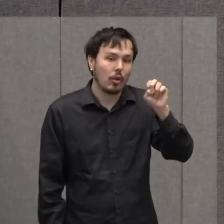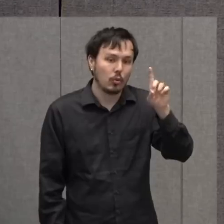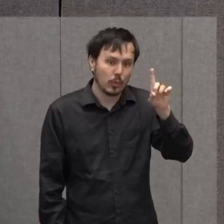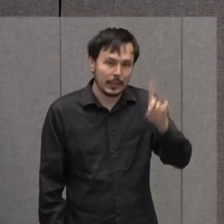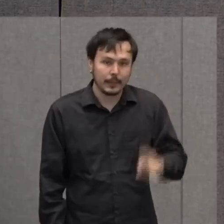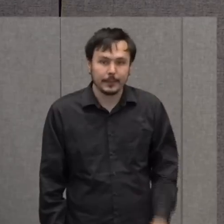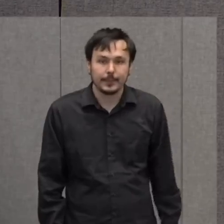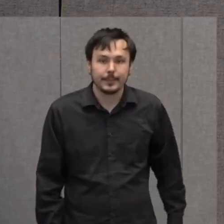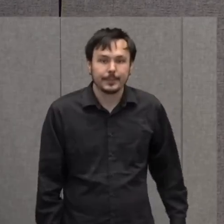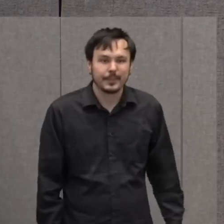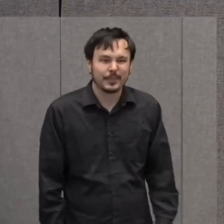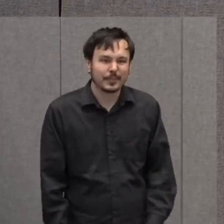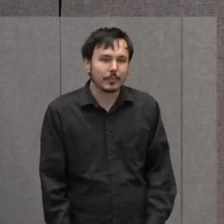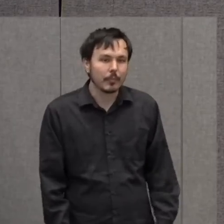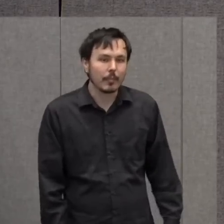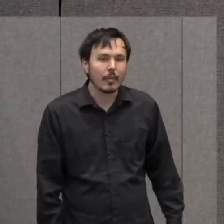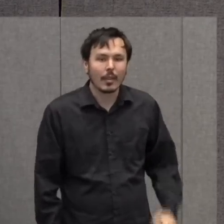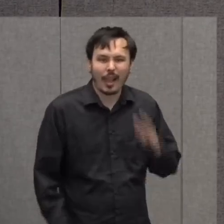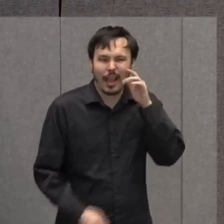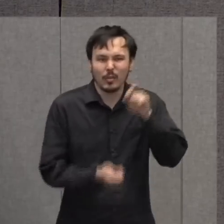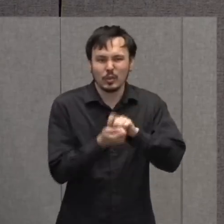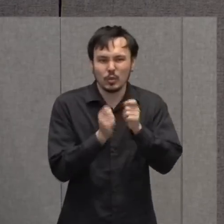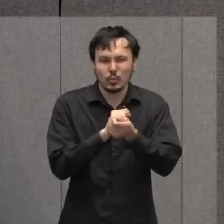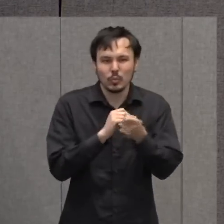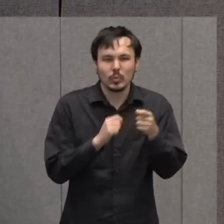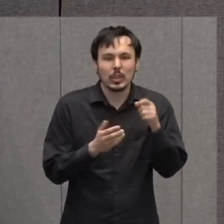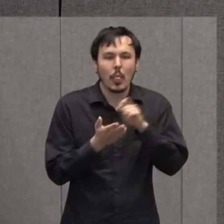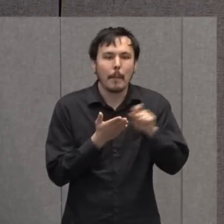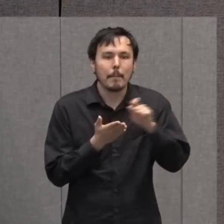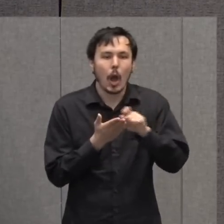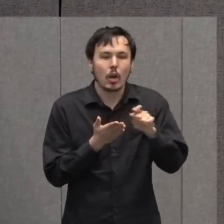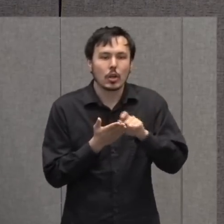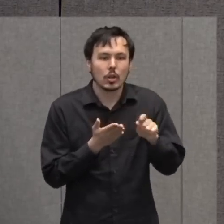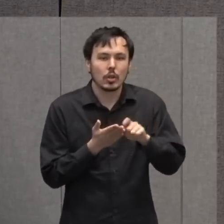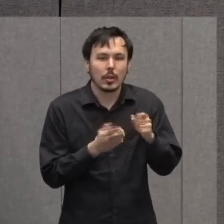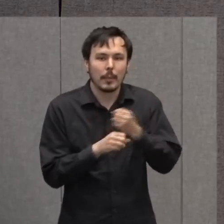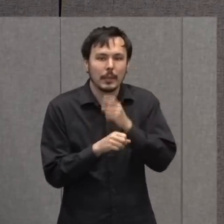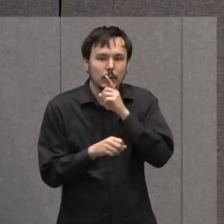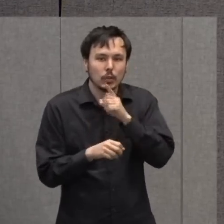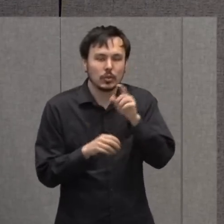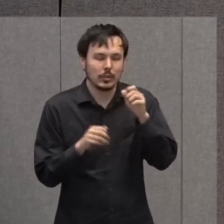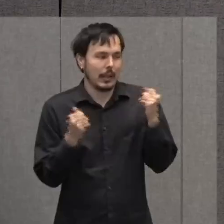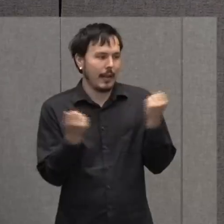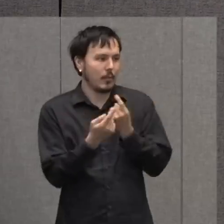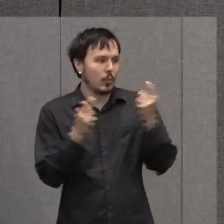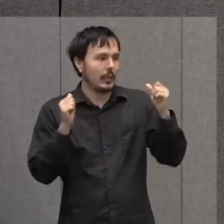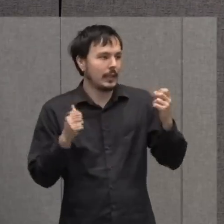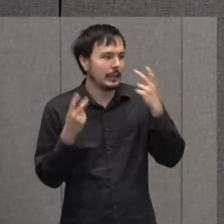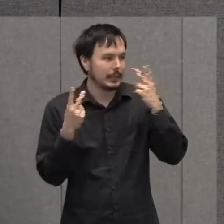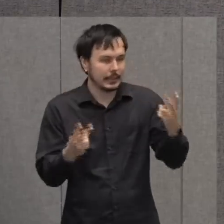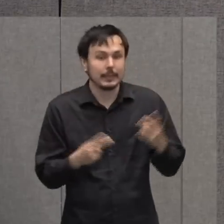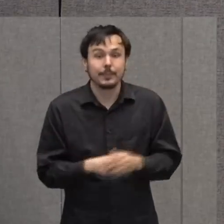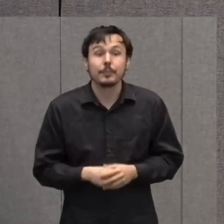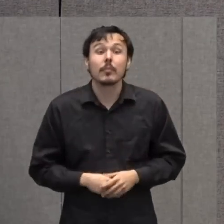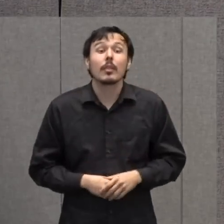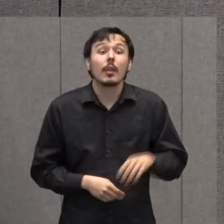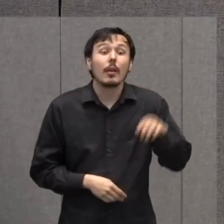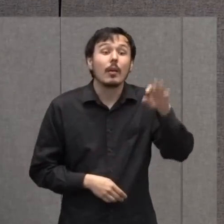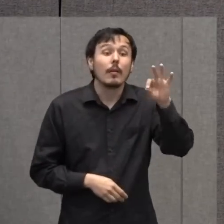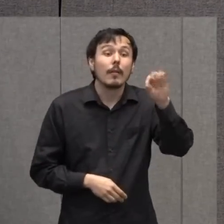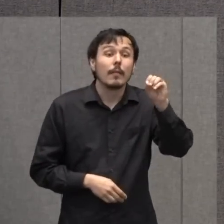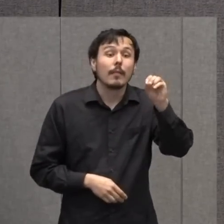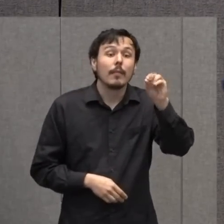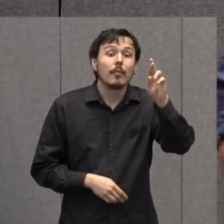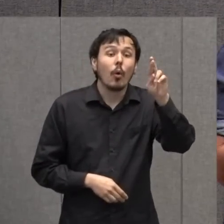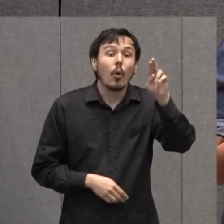I'm going to switch markers because I want to make sure that they can see it. And it seems to be dying. Let's see. So 400,